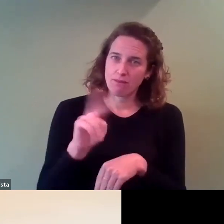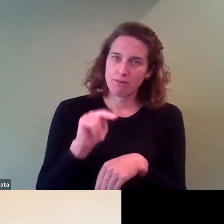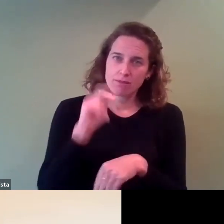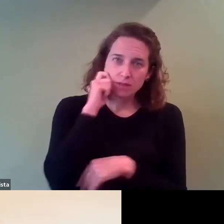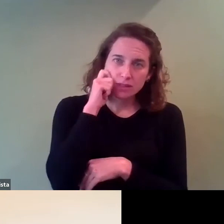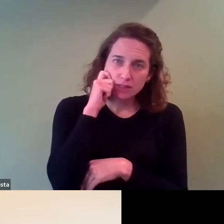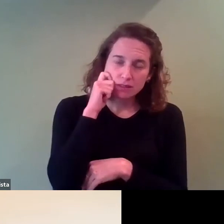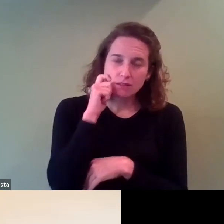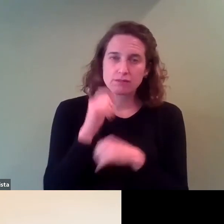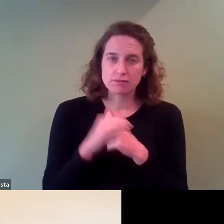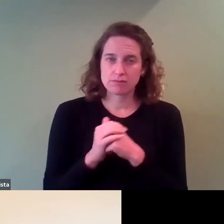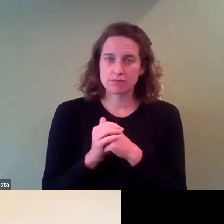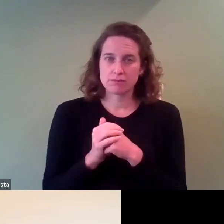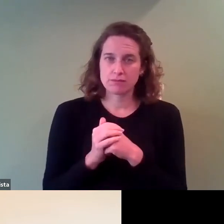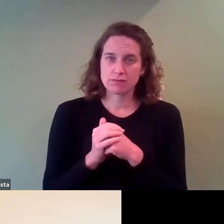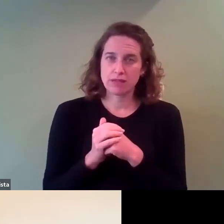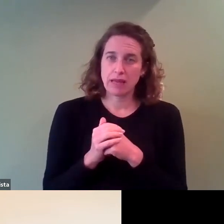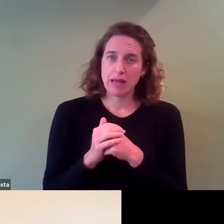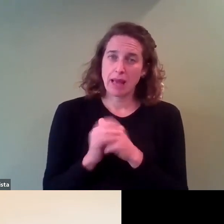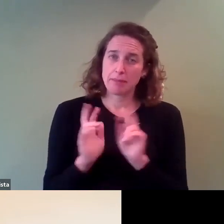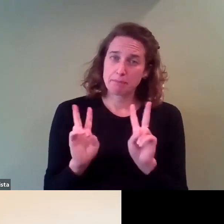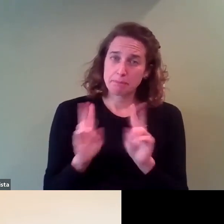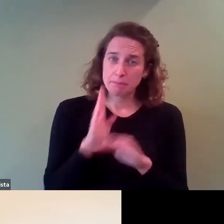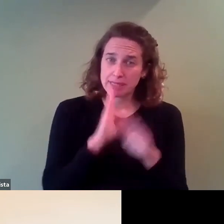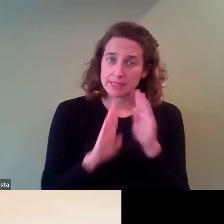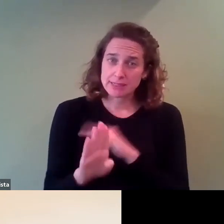and others, who is